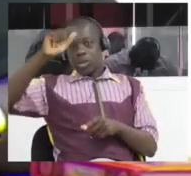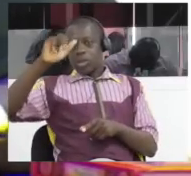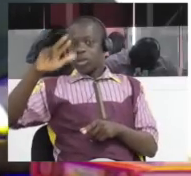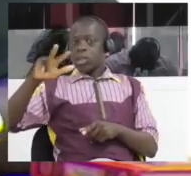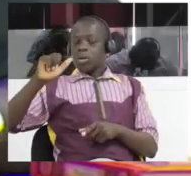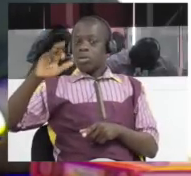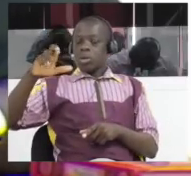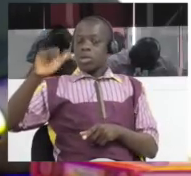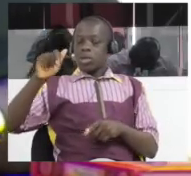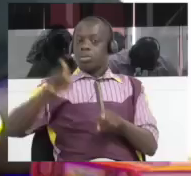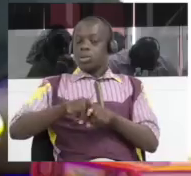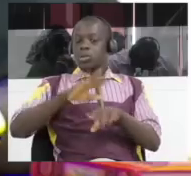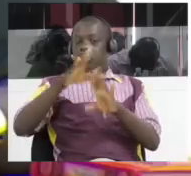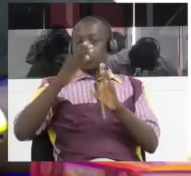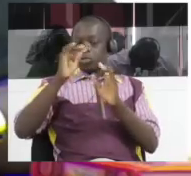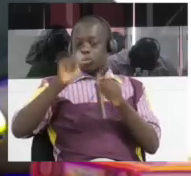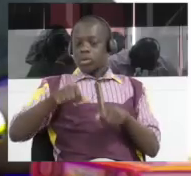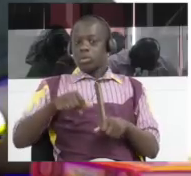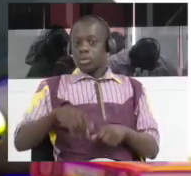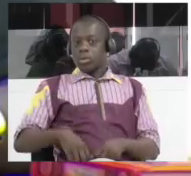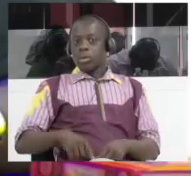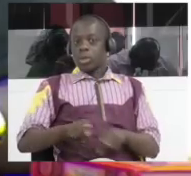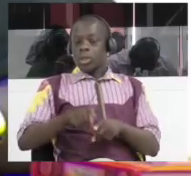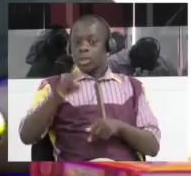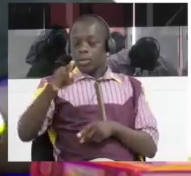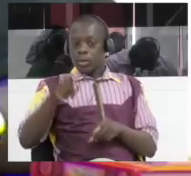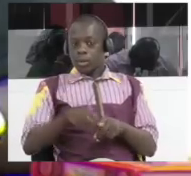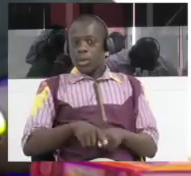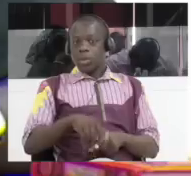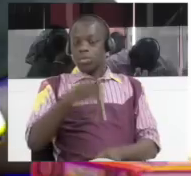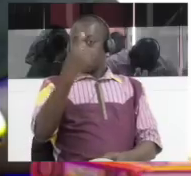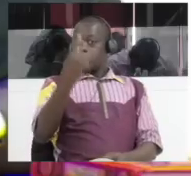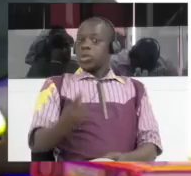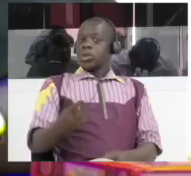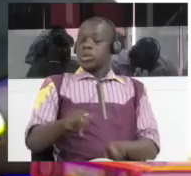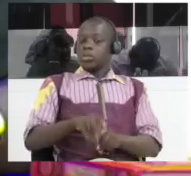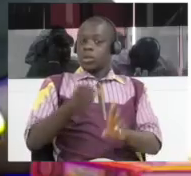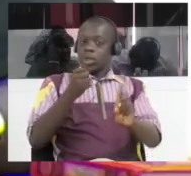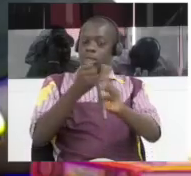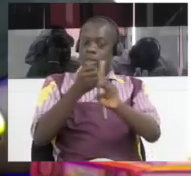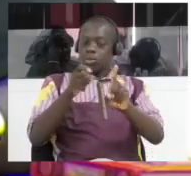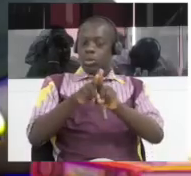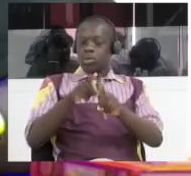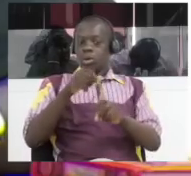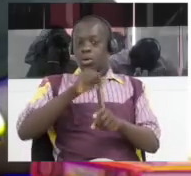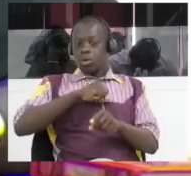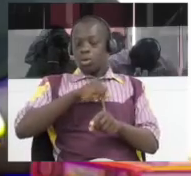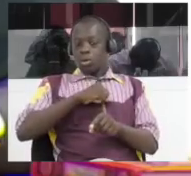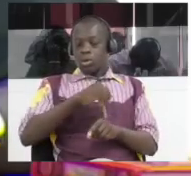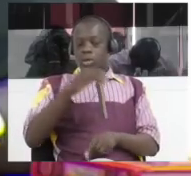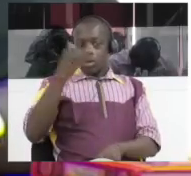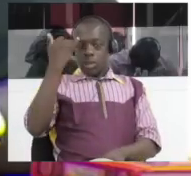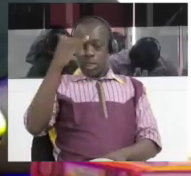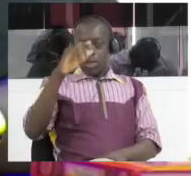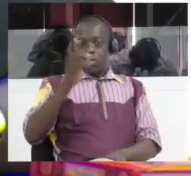emerge. So at that point, personally, I was guided by what in my own perception was in the best